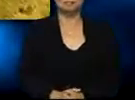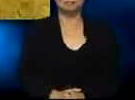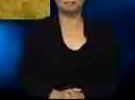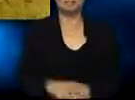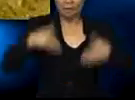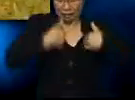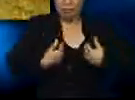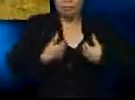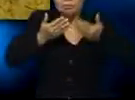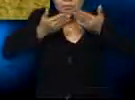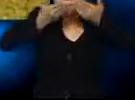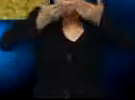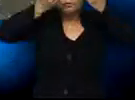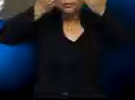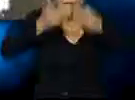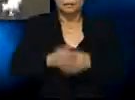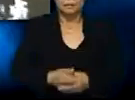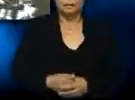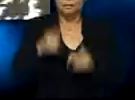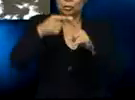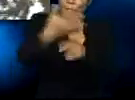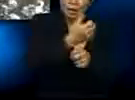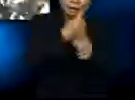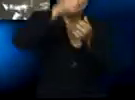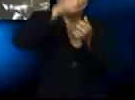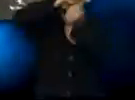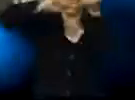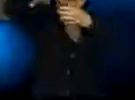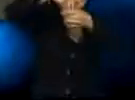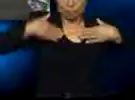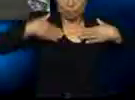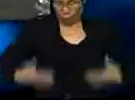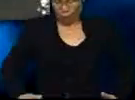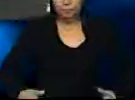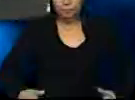Animals breathe to get air inside their bodies.